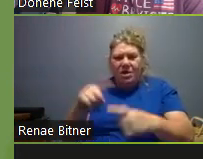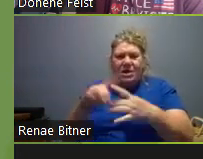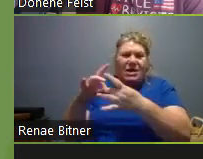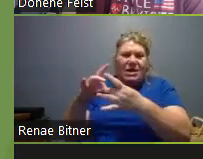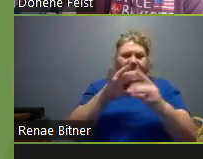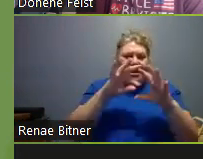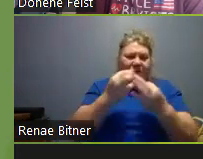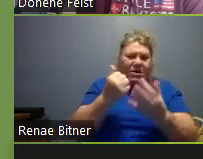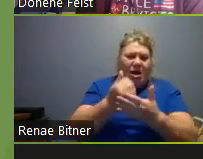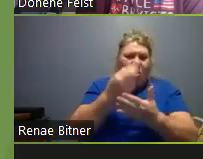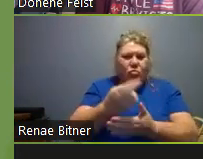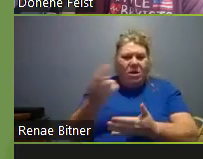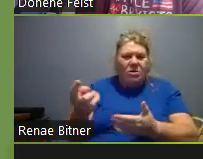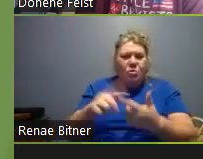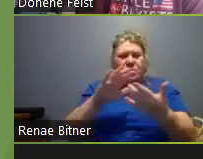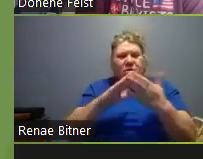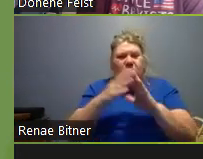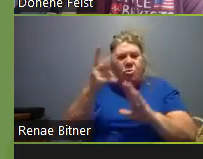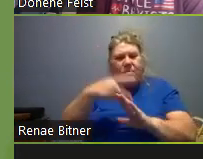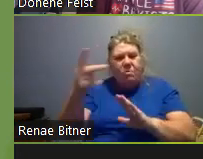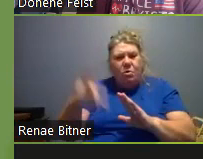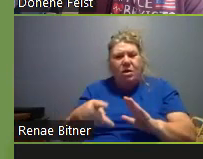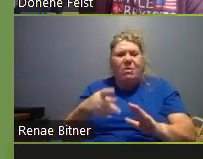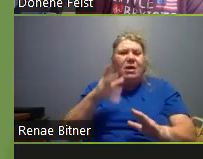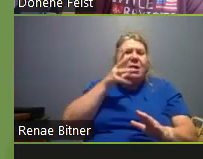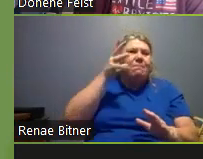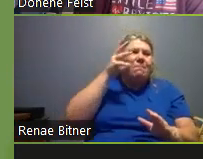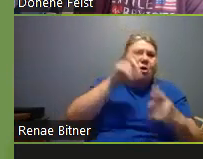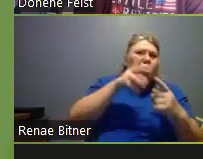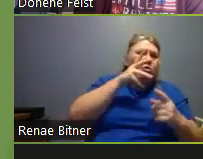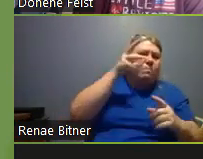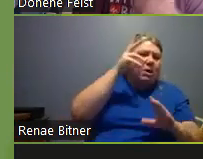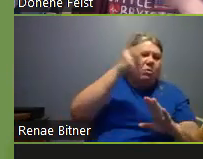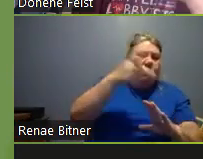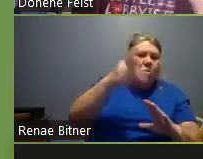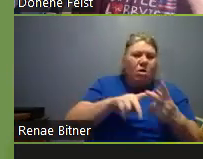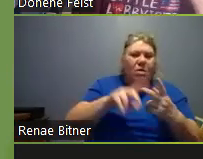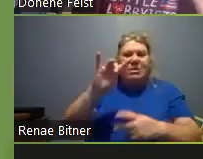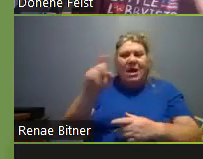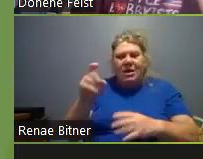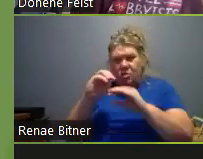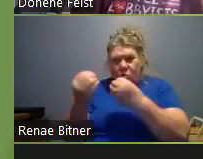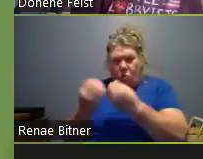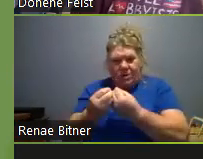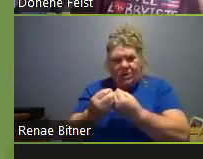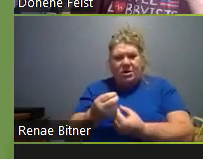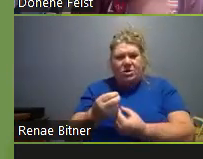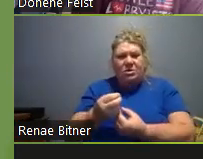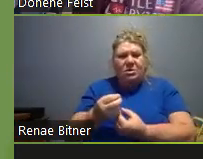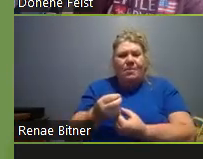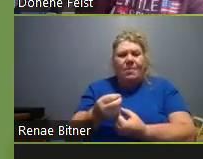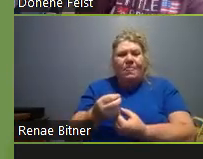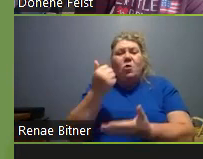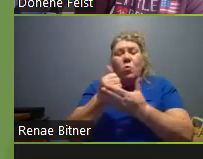helpful resources, community programs, parent-to-parent programs, or diagnostic organizations. We